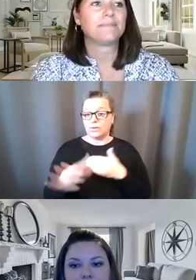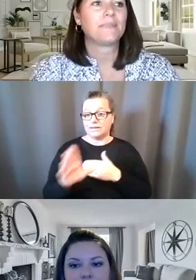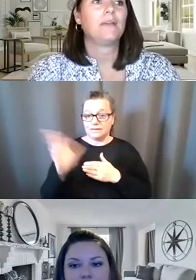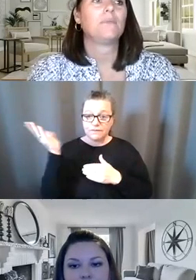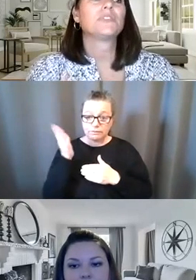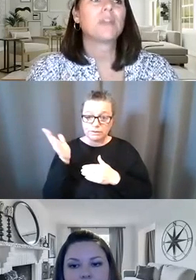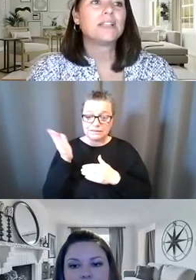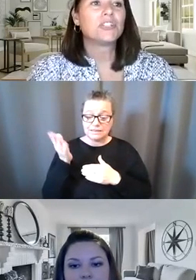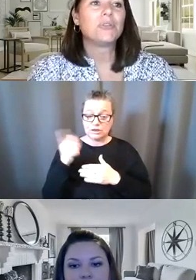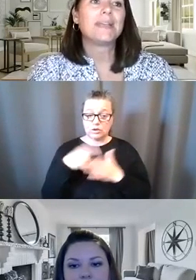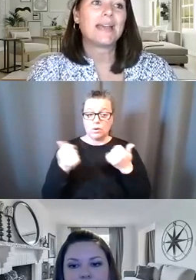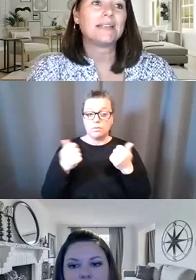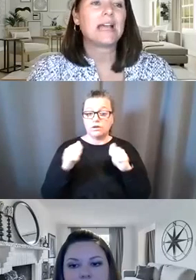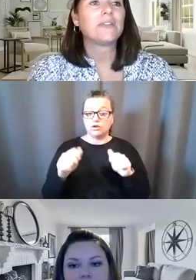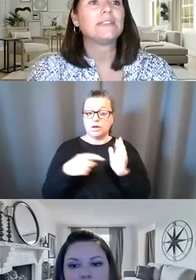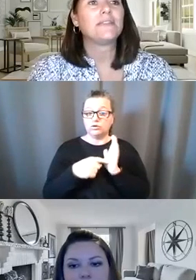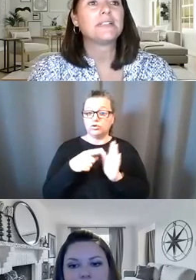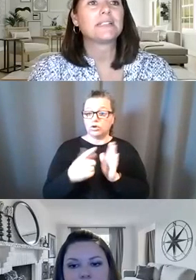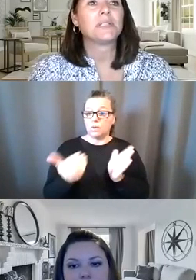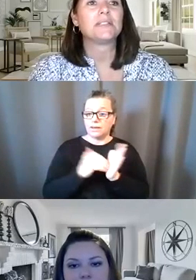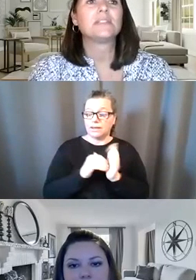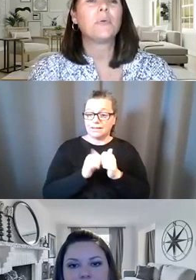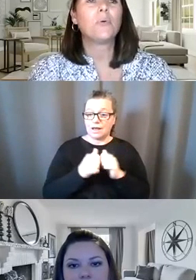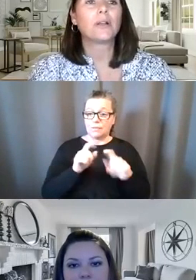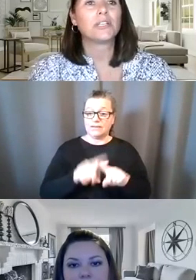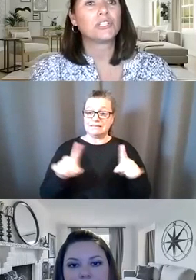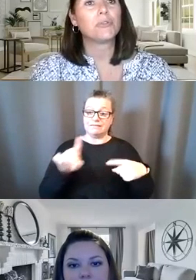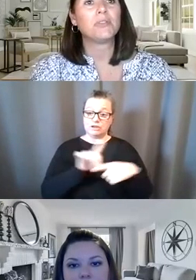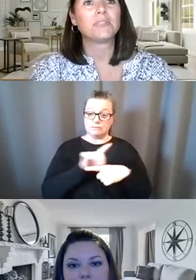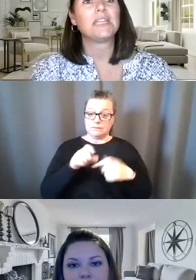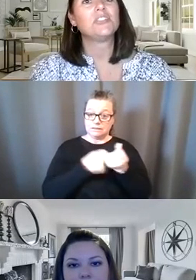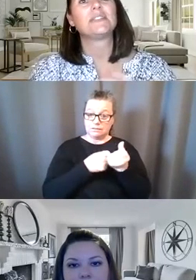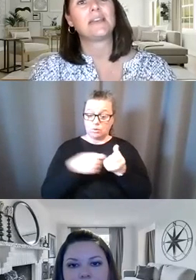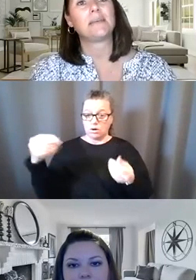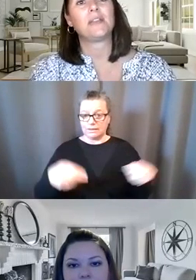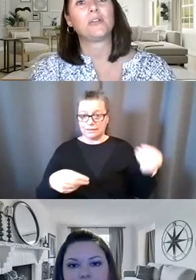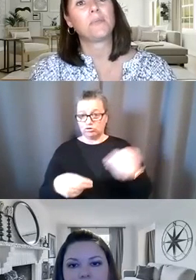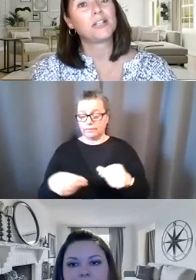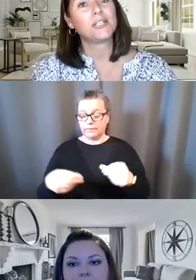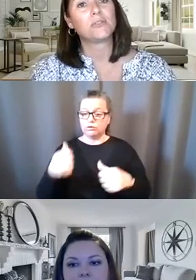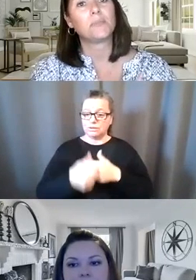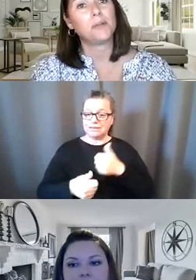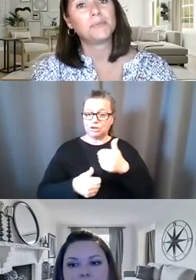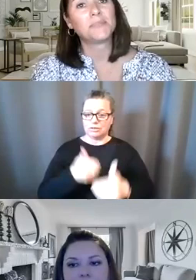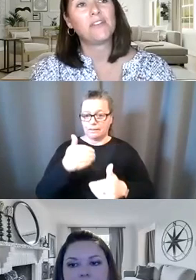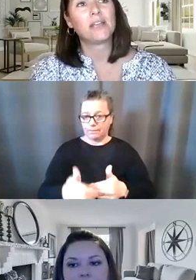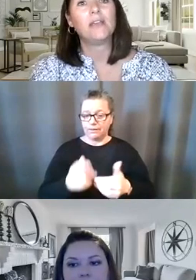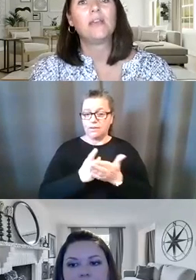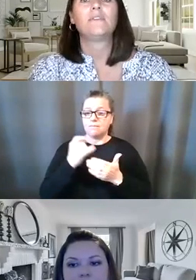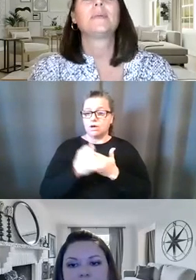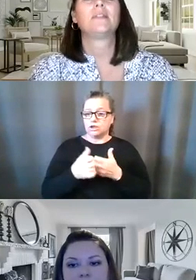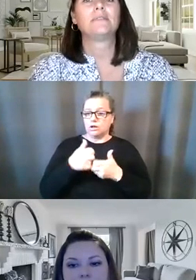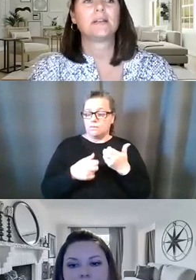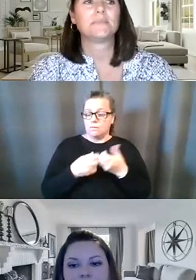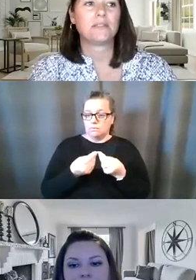presentation. What we're trying to show you again is how these different disciplines support and contribute to each step in your project or problem solving